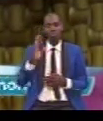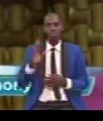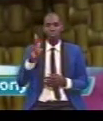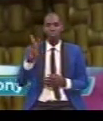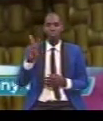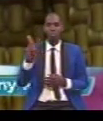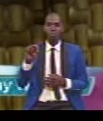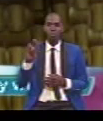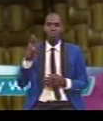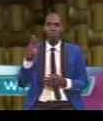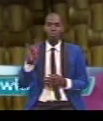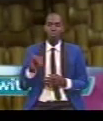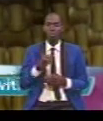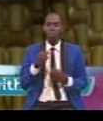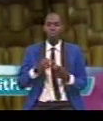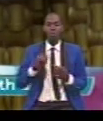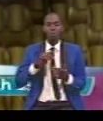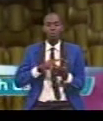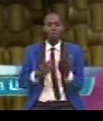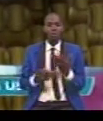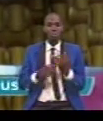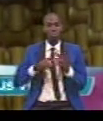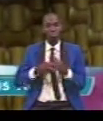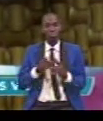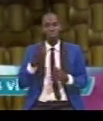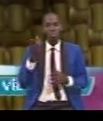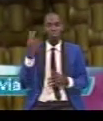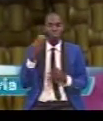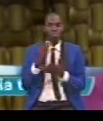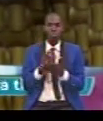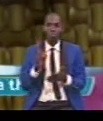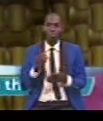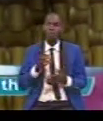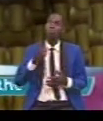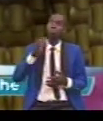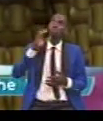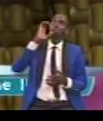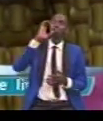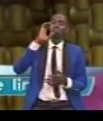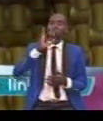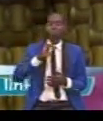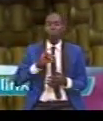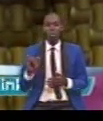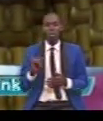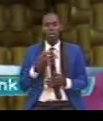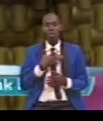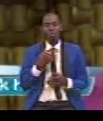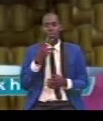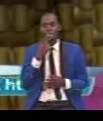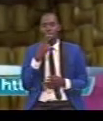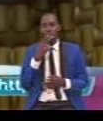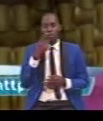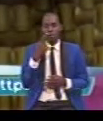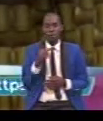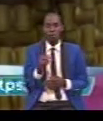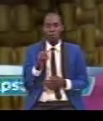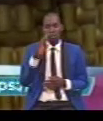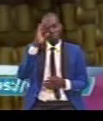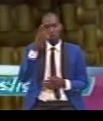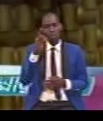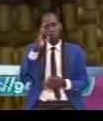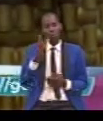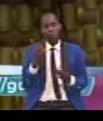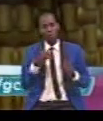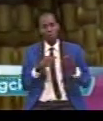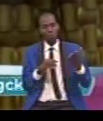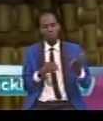the program started, I was somewhere drinking and smoking. The Man of God came there and preached to us